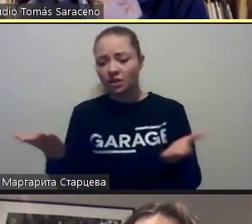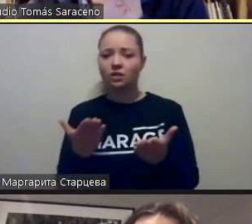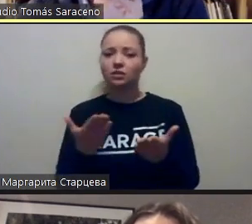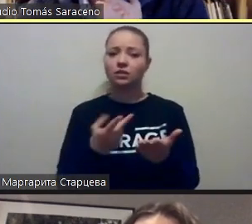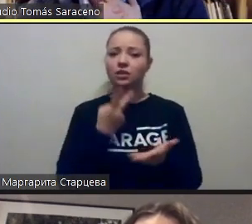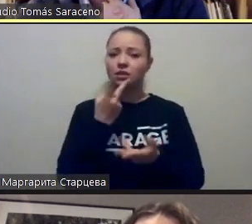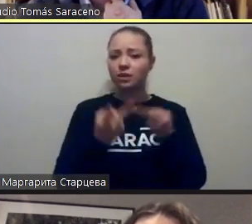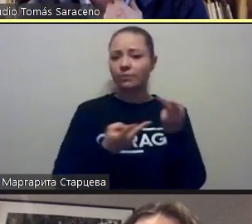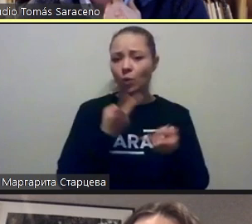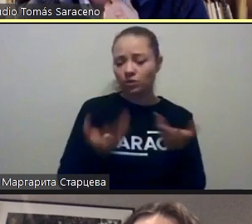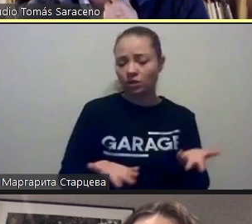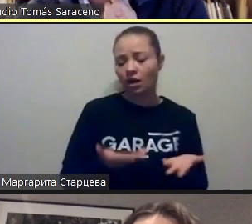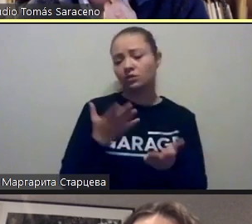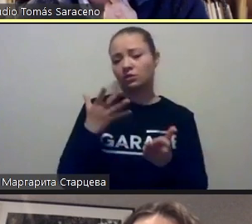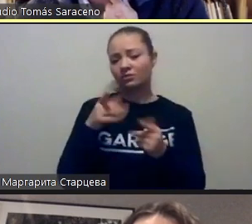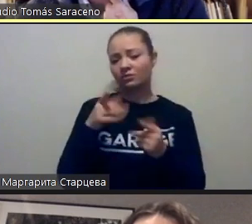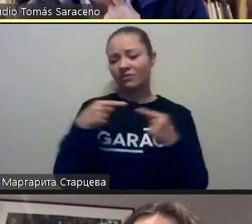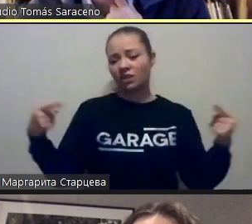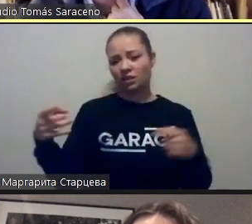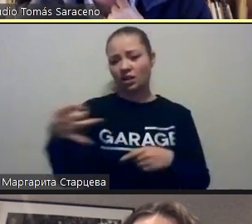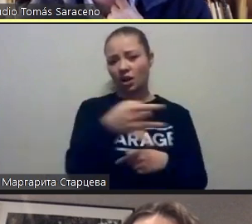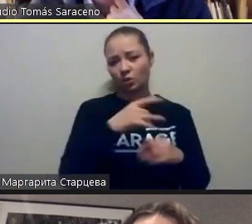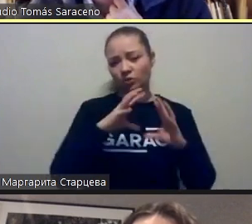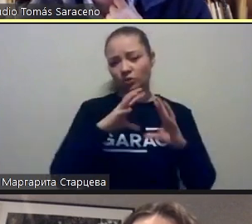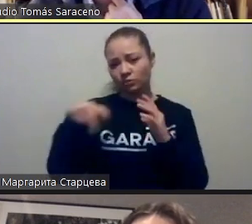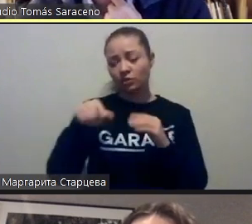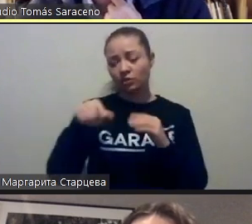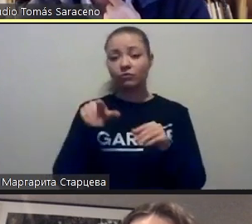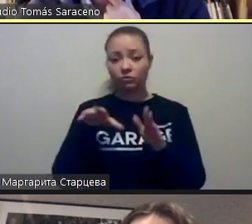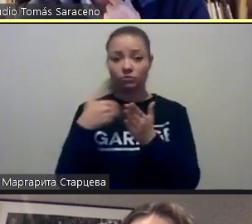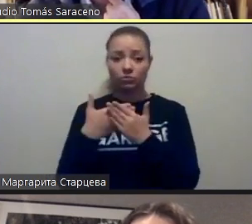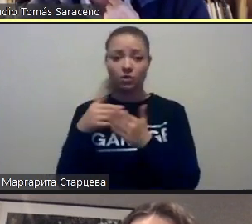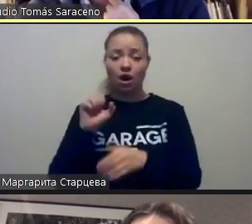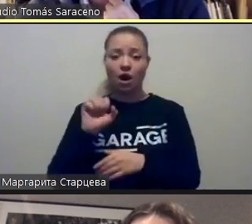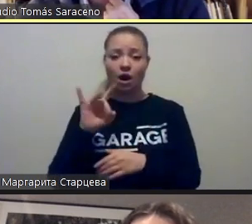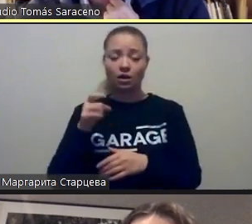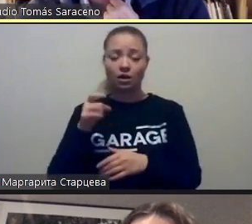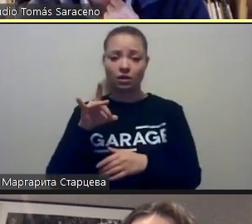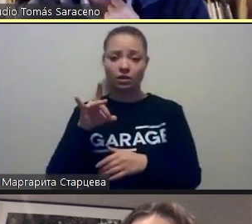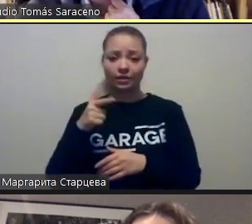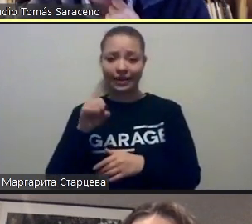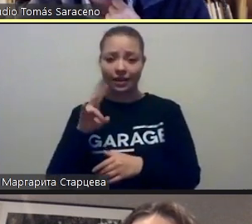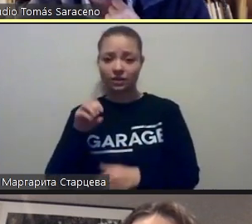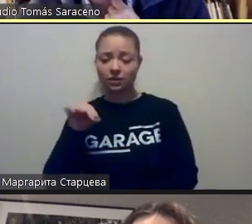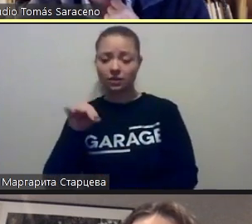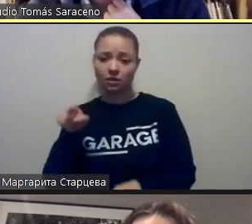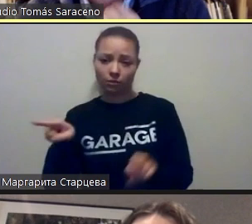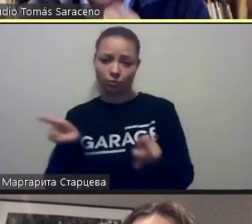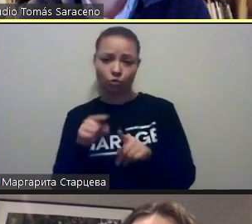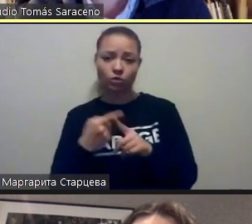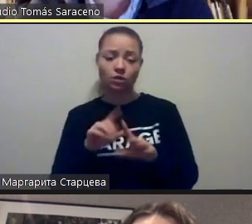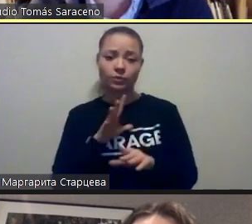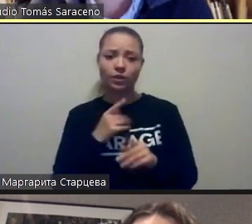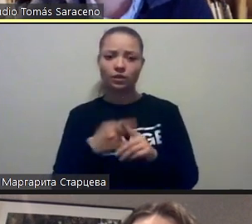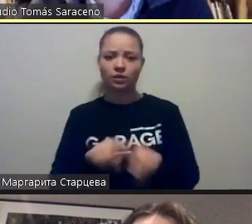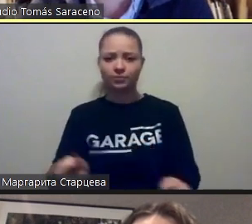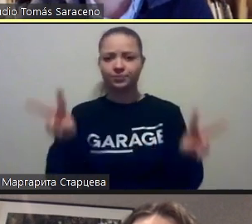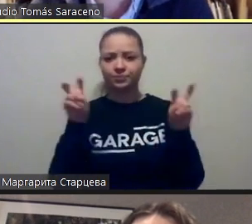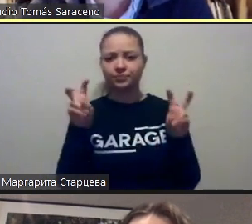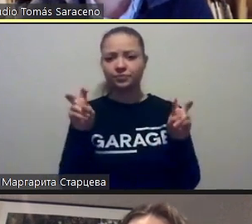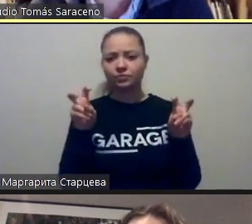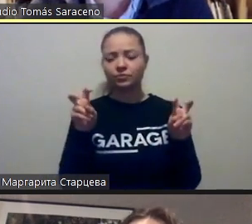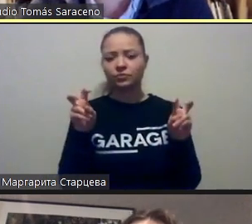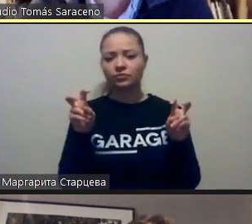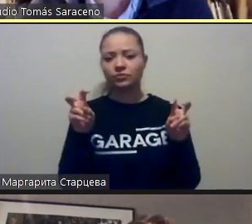to in this case it's called free from black carbon, right? Okay, some of these